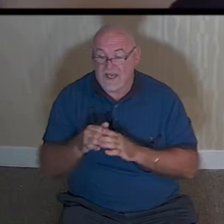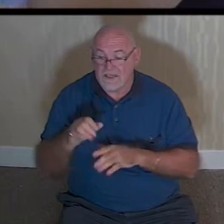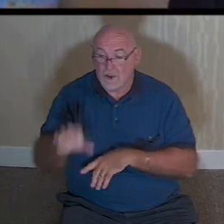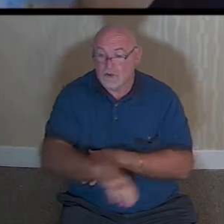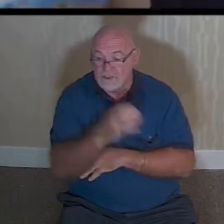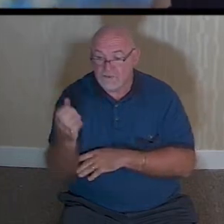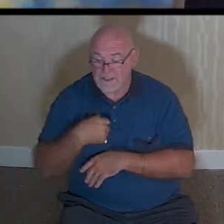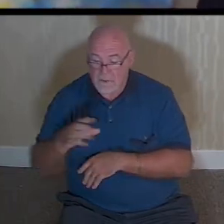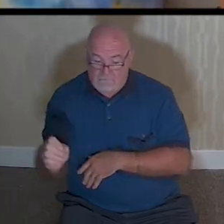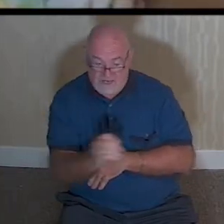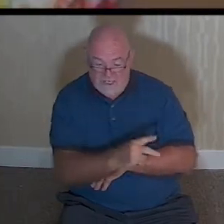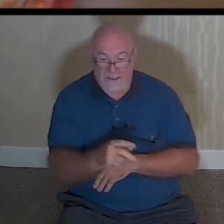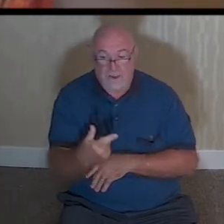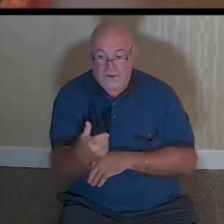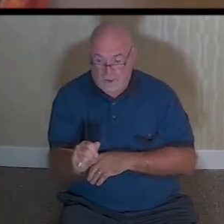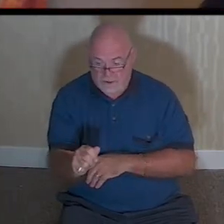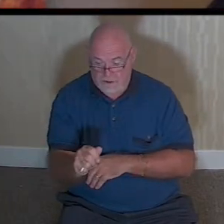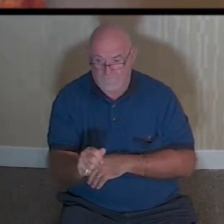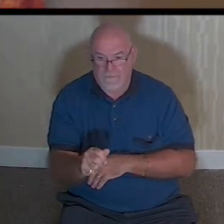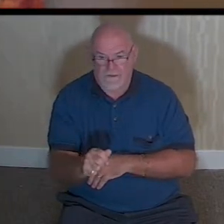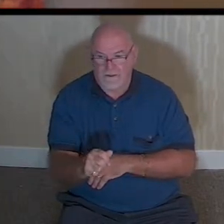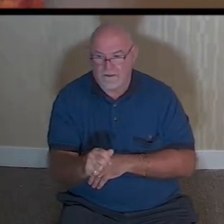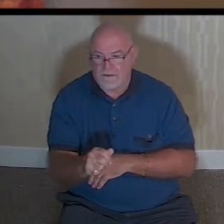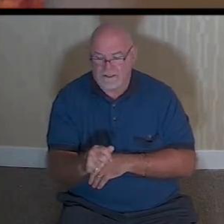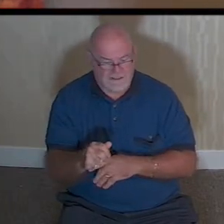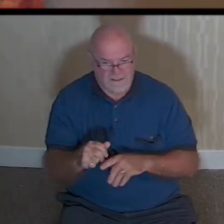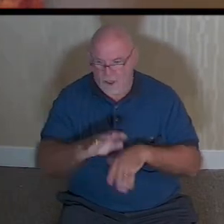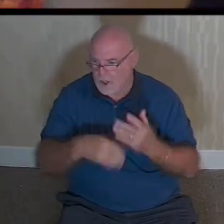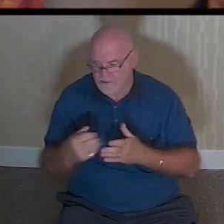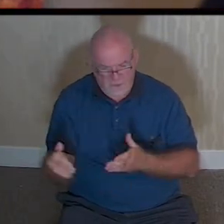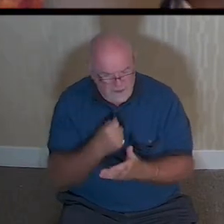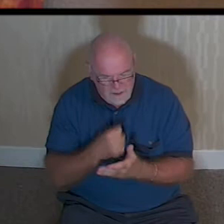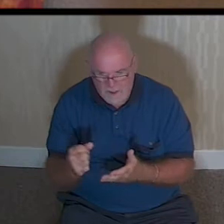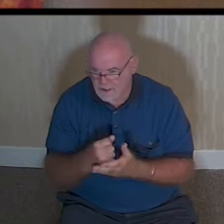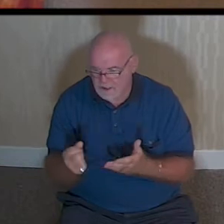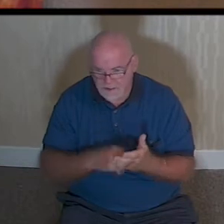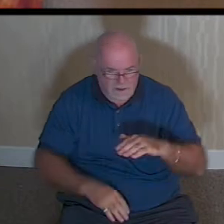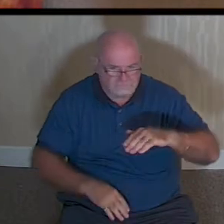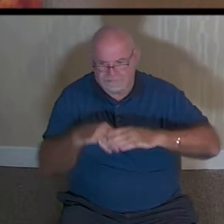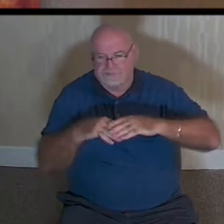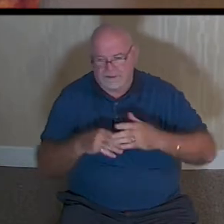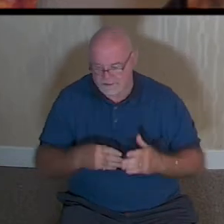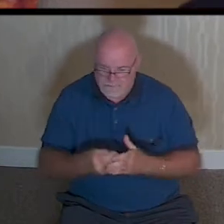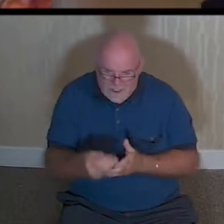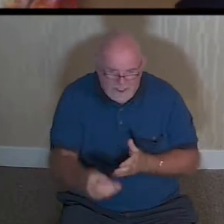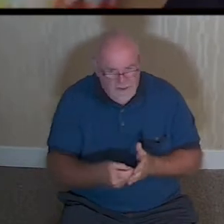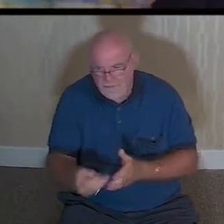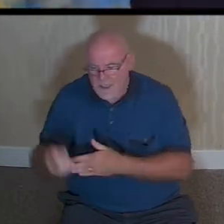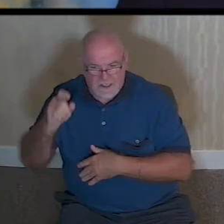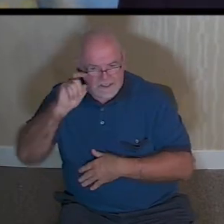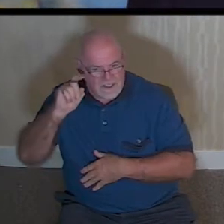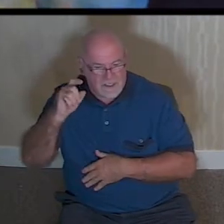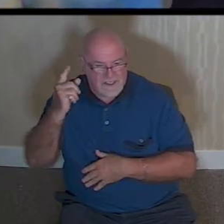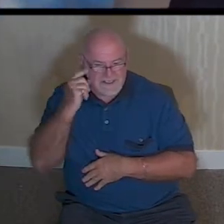gone back to Georgia. I had tapped out all of my credit cards to buy gifts for my family. On the way back to